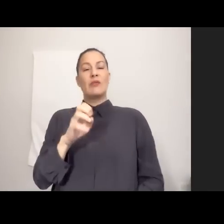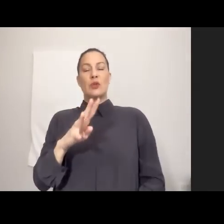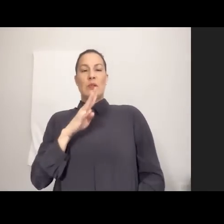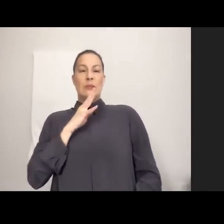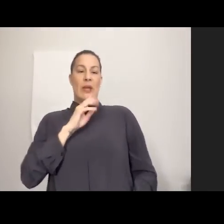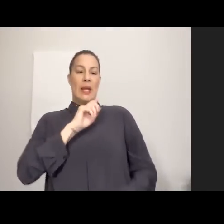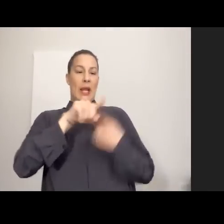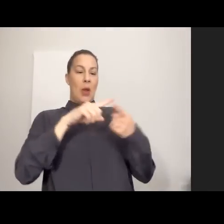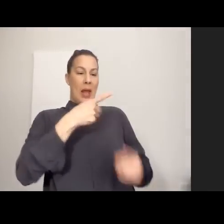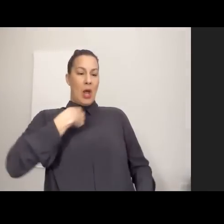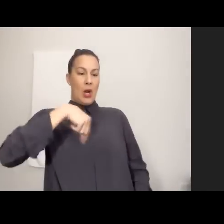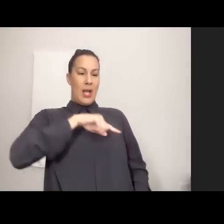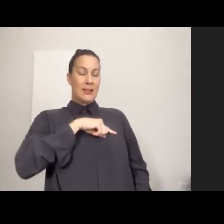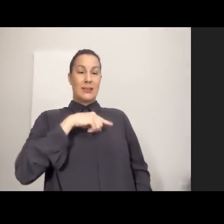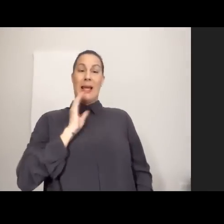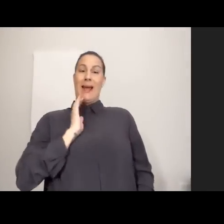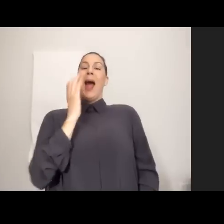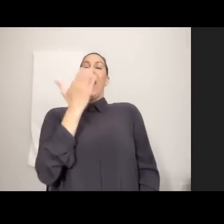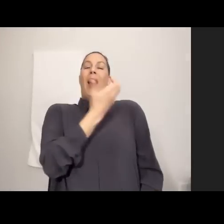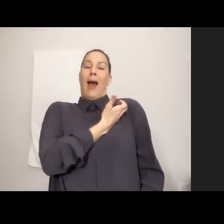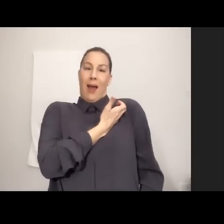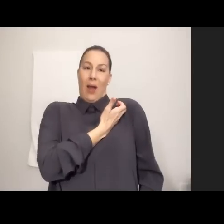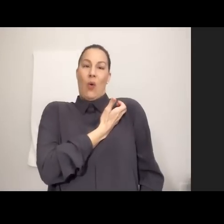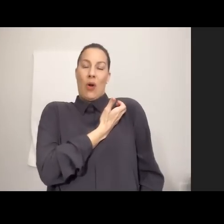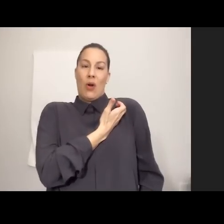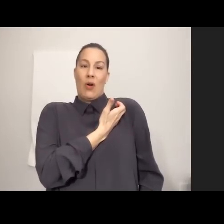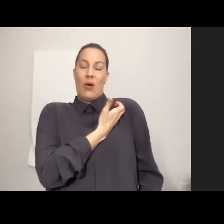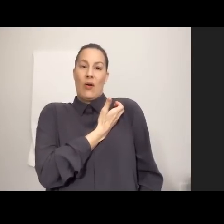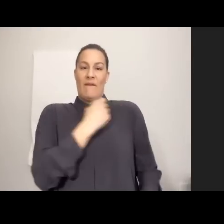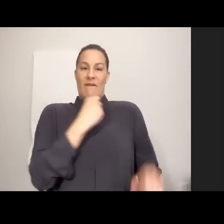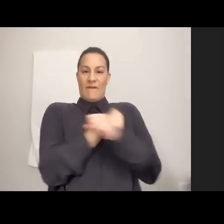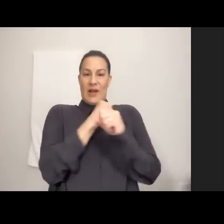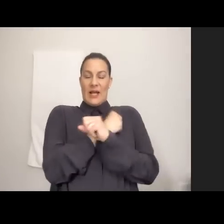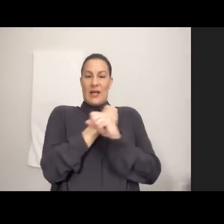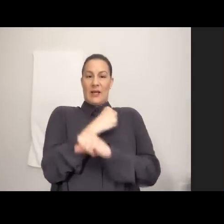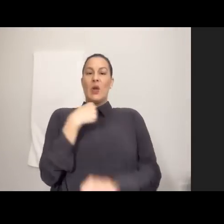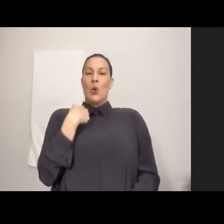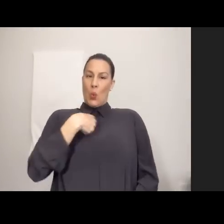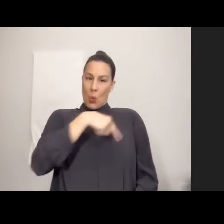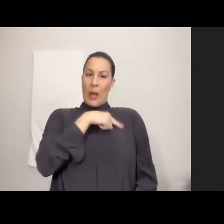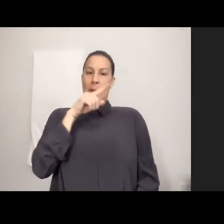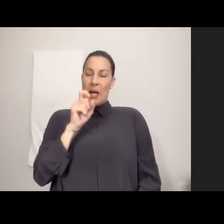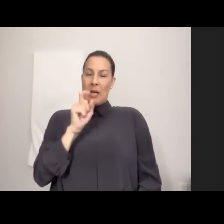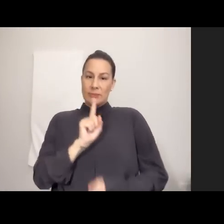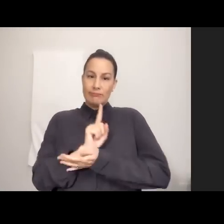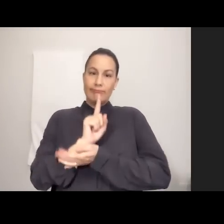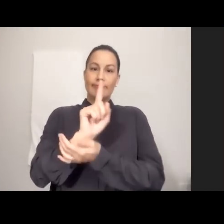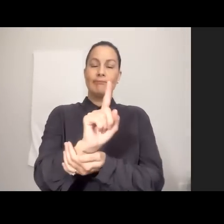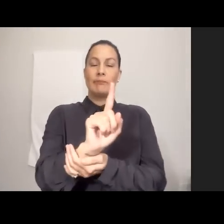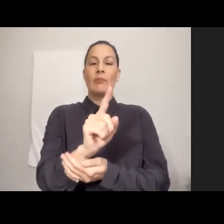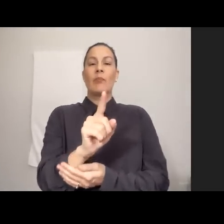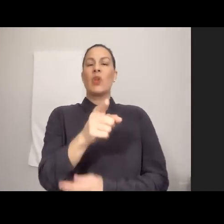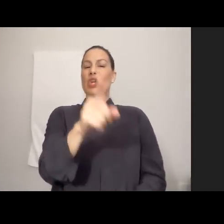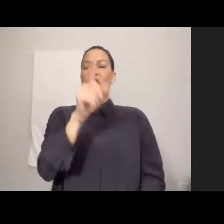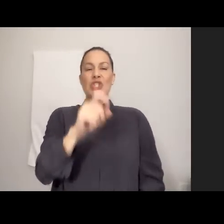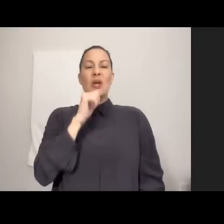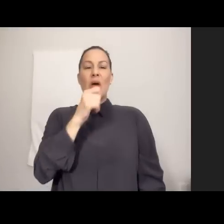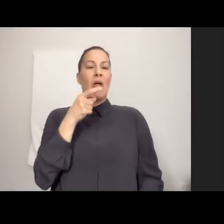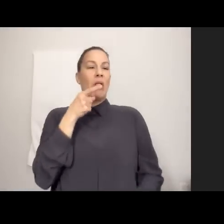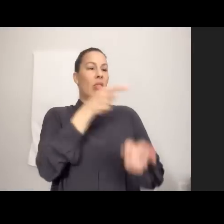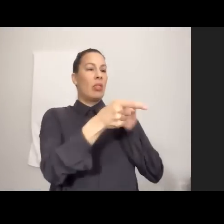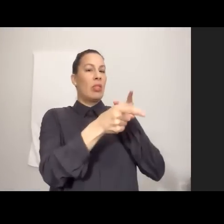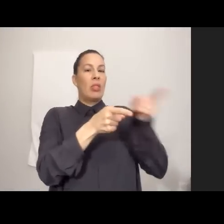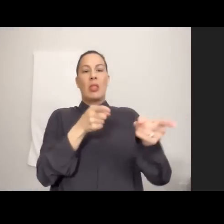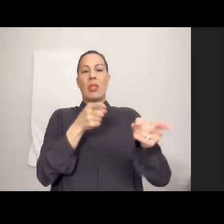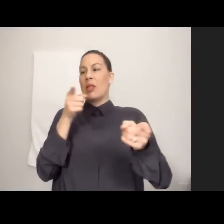front and foremost fighting. Exactly. There should be no this person or that person talking